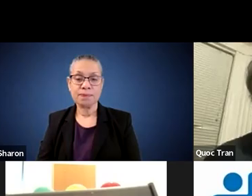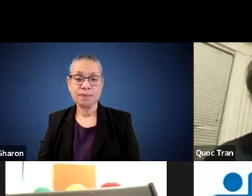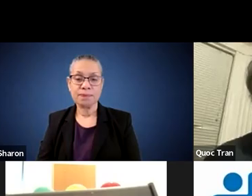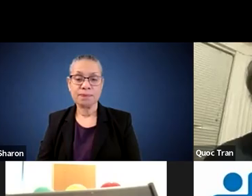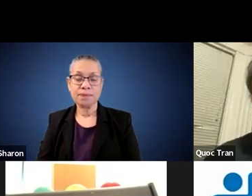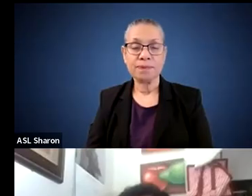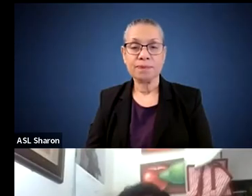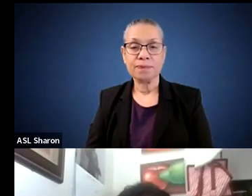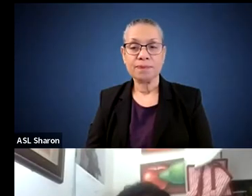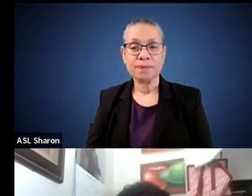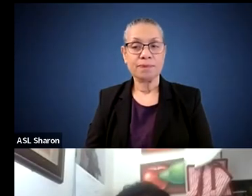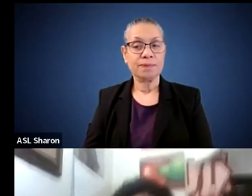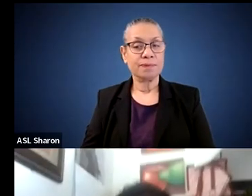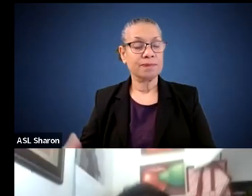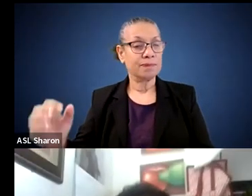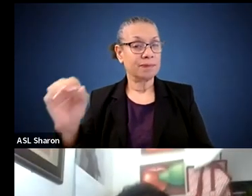thank you